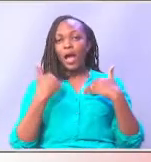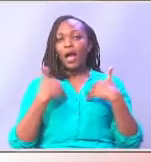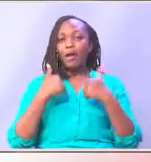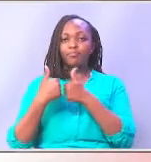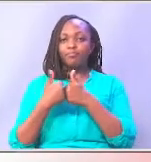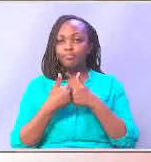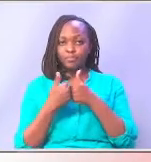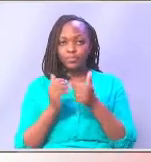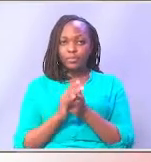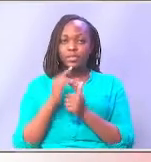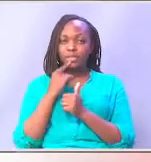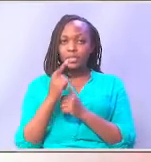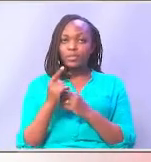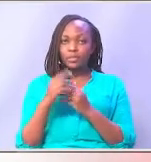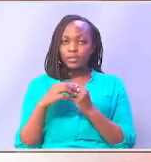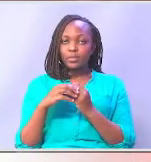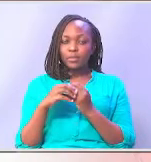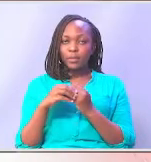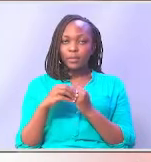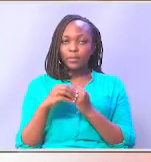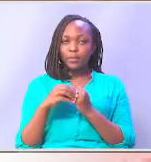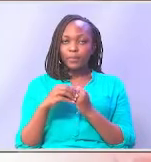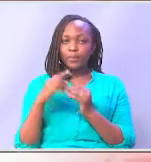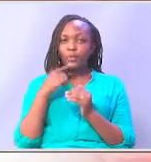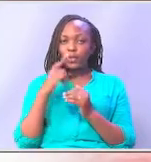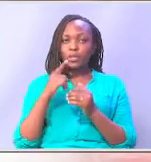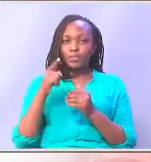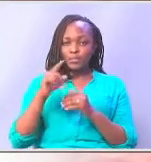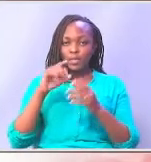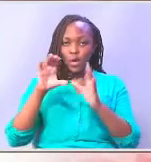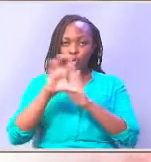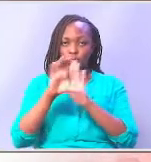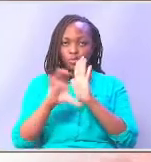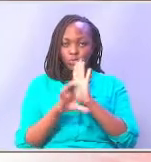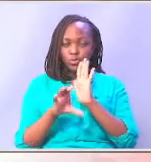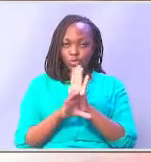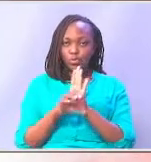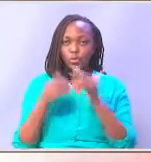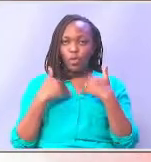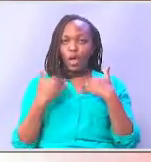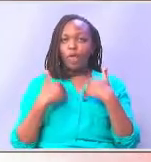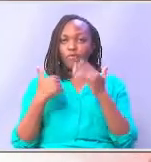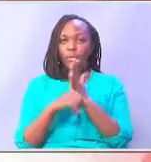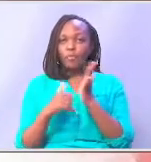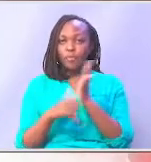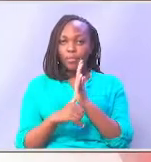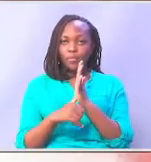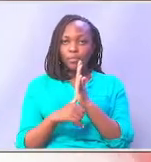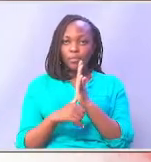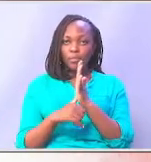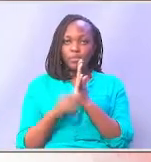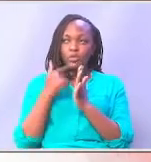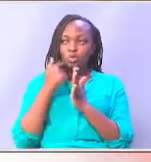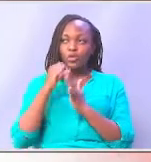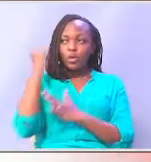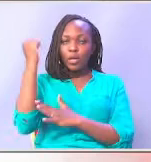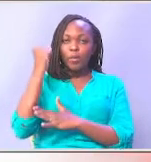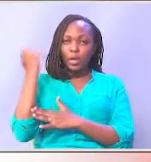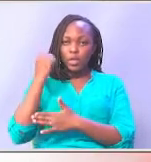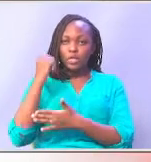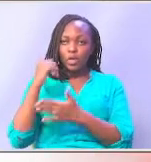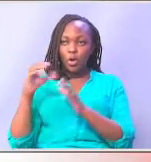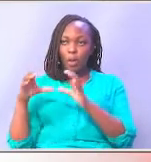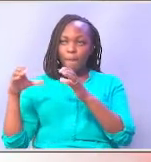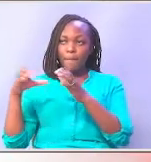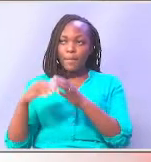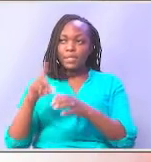it is in contradiction with the Constitution, and there would be a problem. Therefore, let the political parties be audited. If they